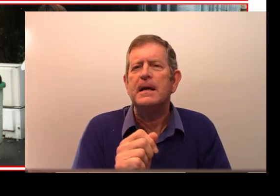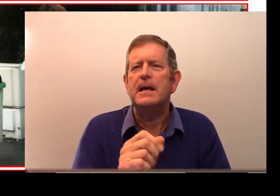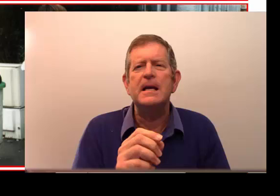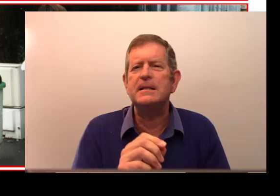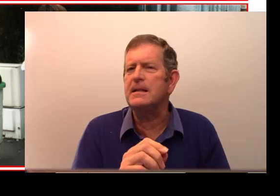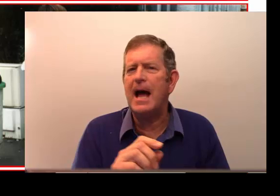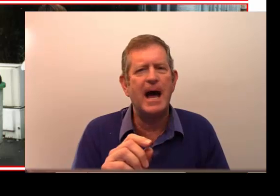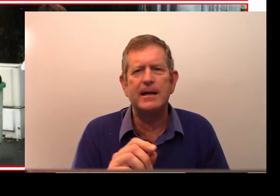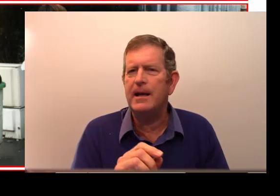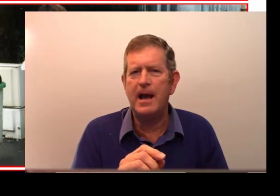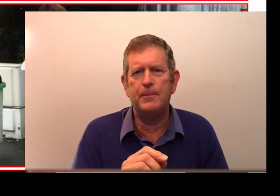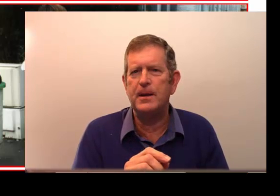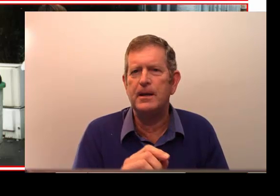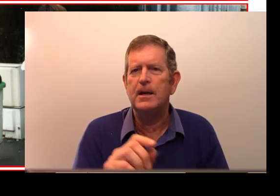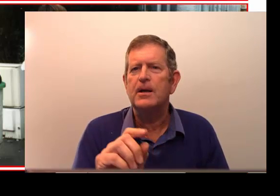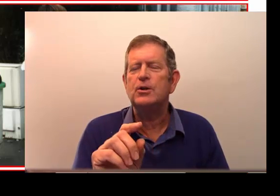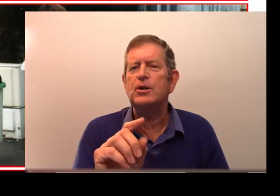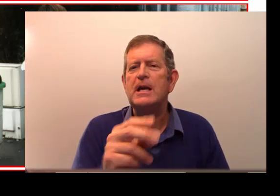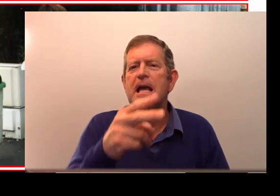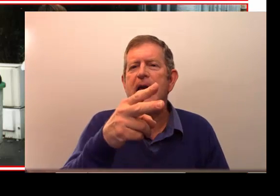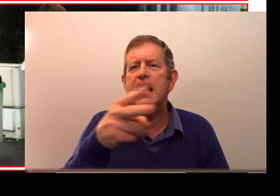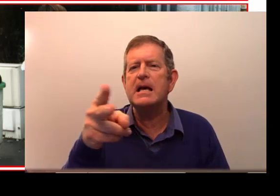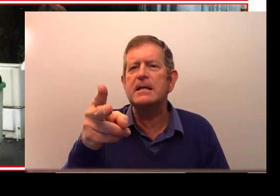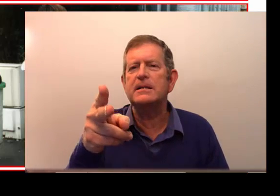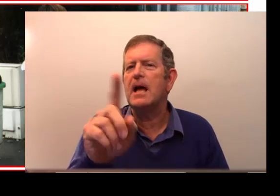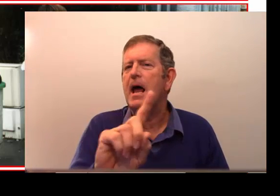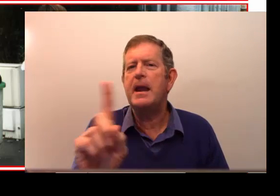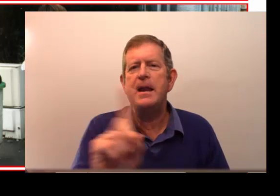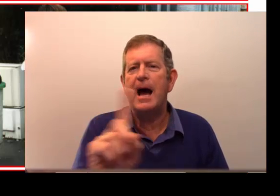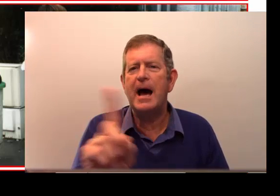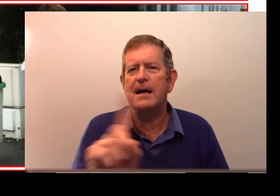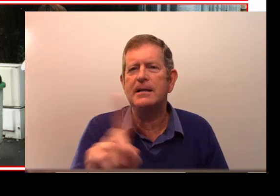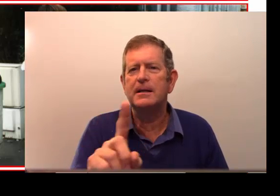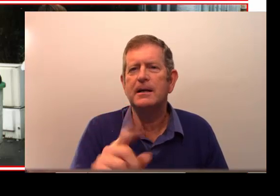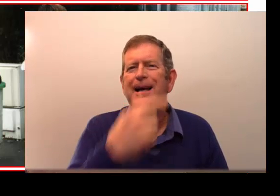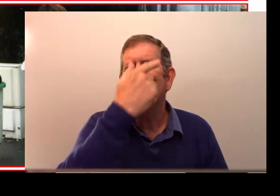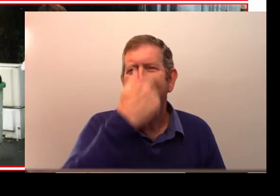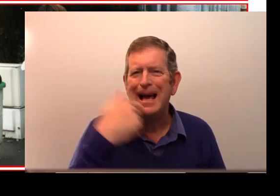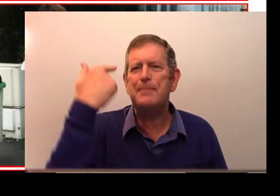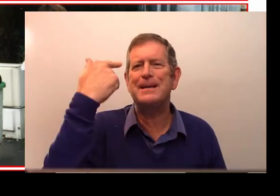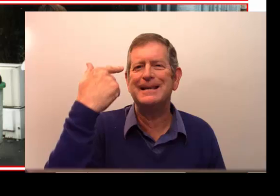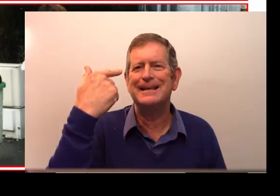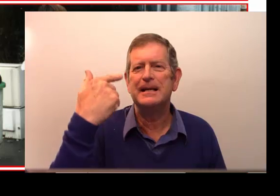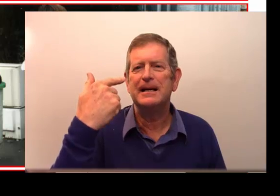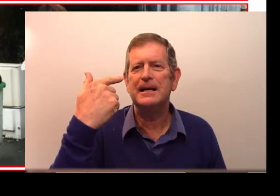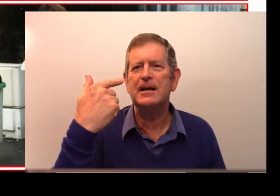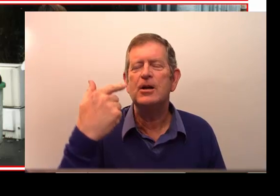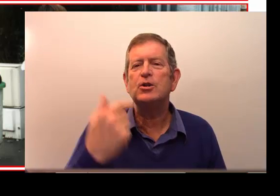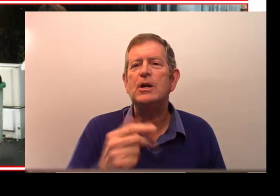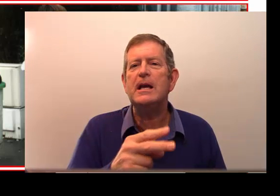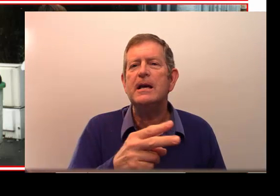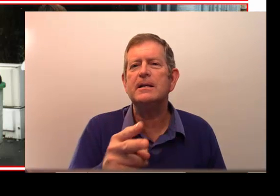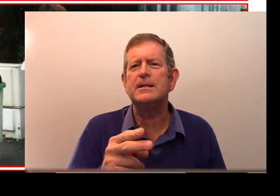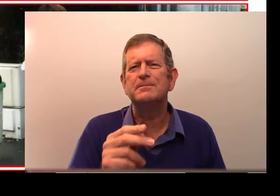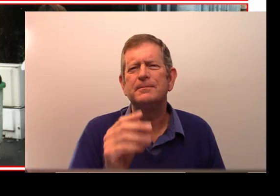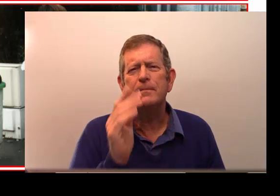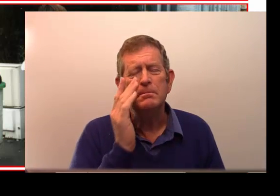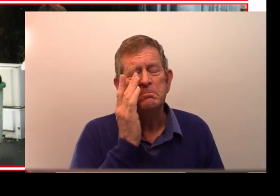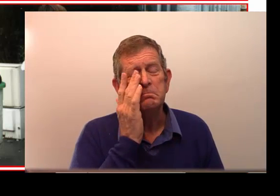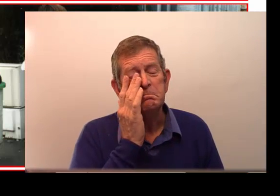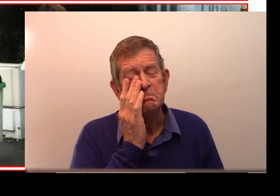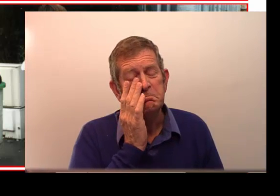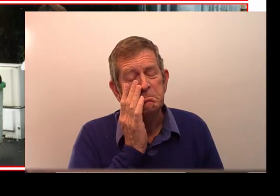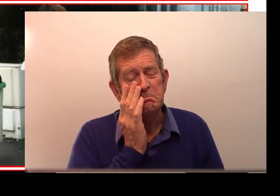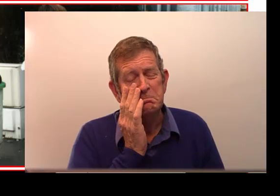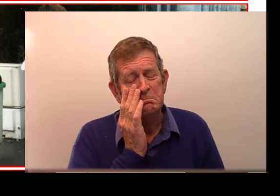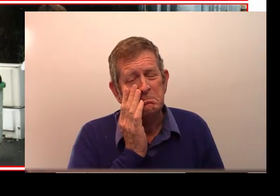Carol is not happy. She is not happy. She is